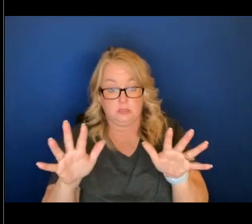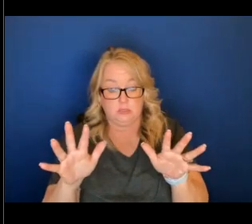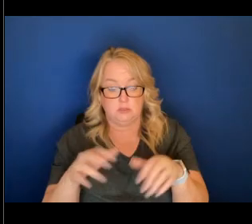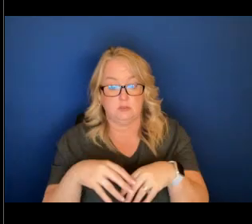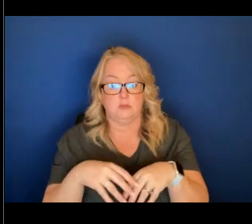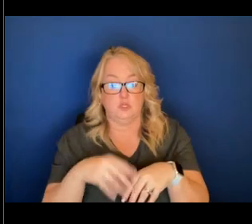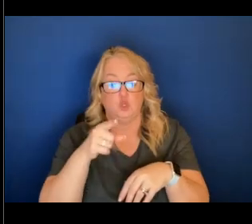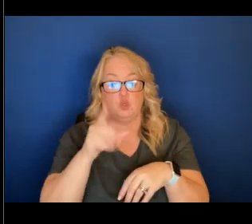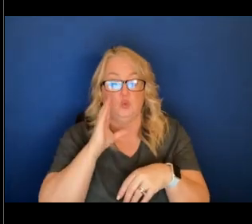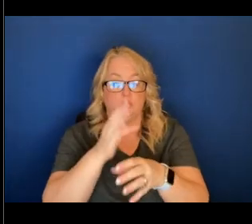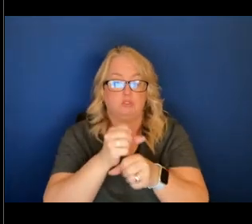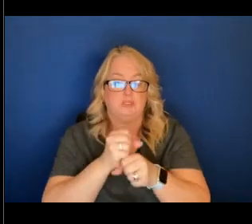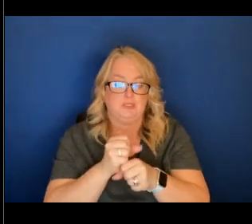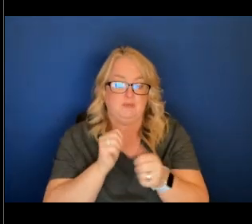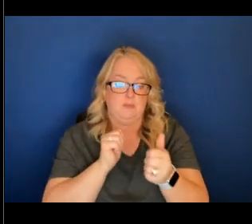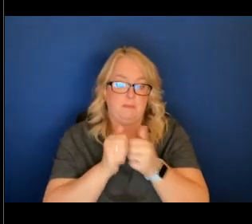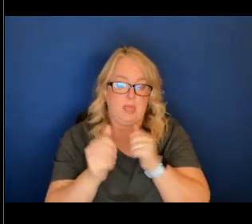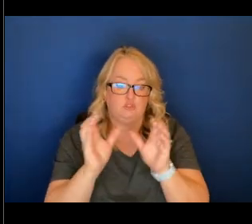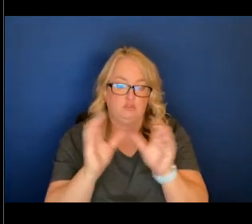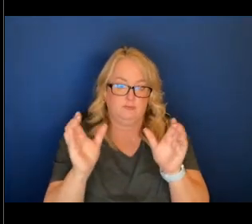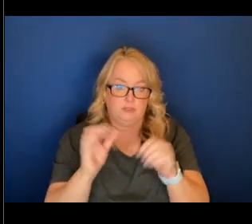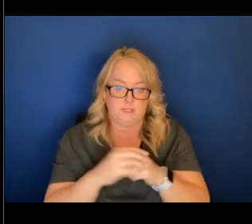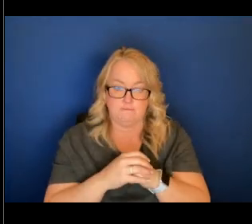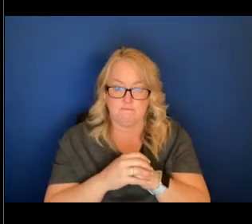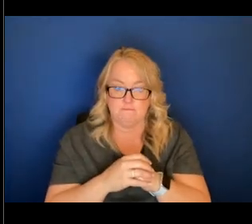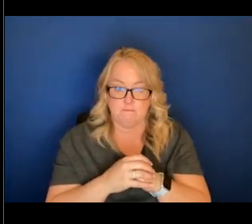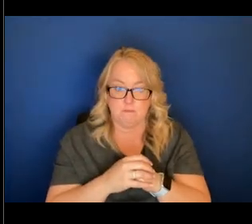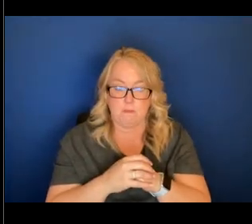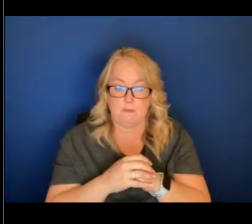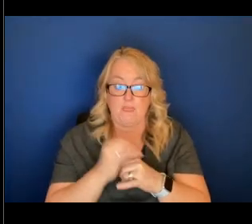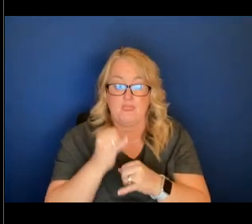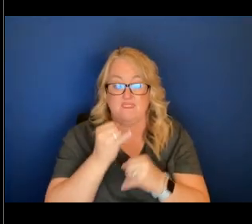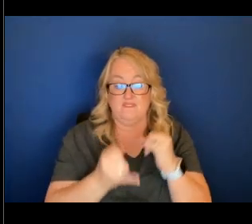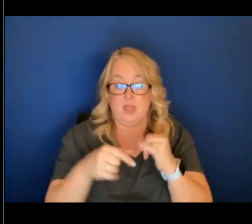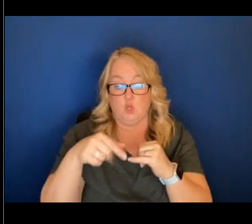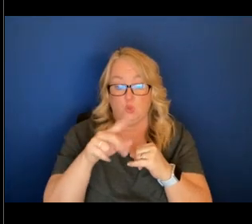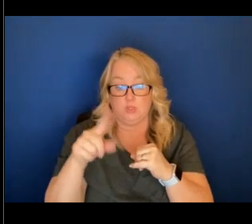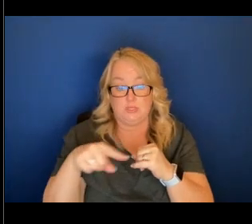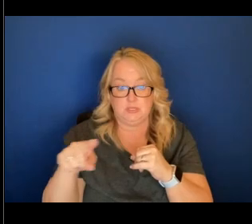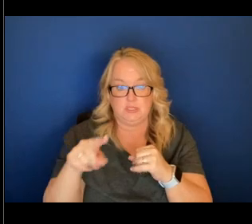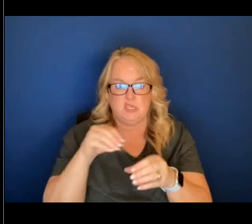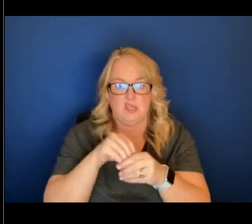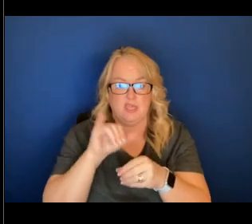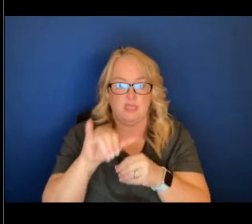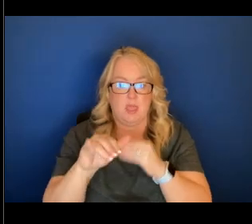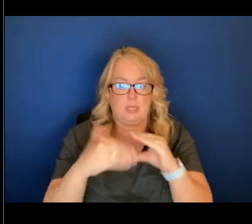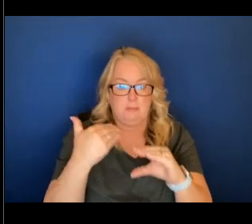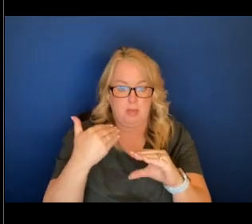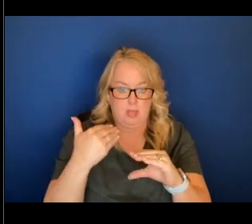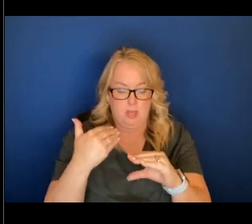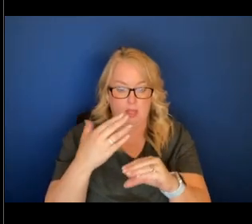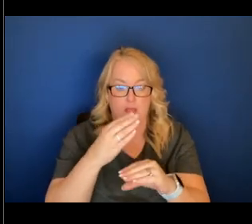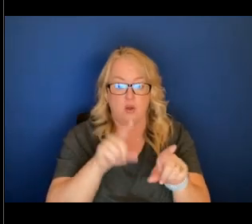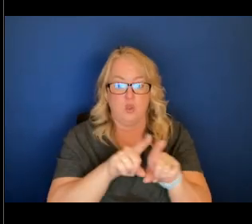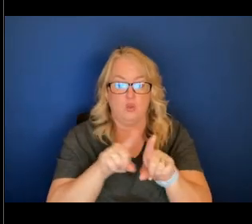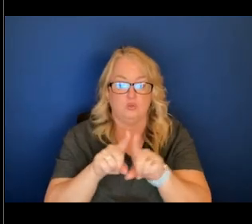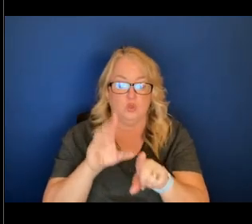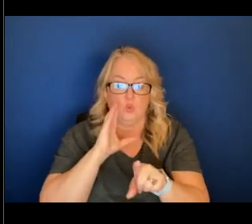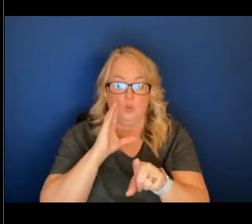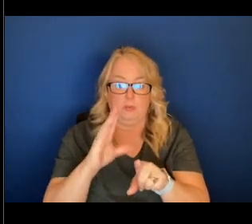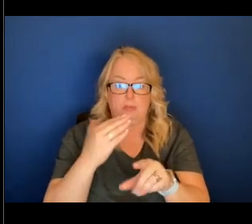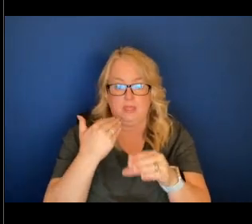will receive a passing certificate. The final quiz was in the reminder emails and will be in the email